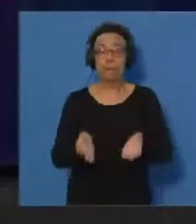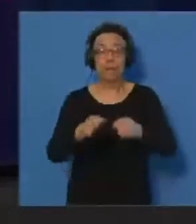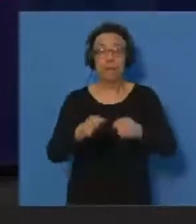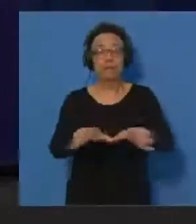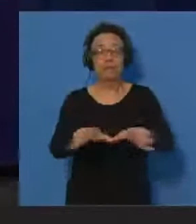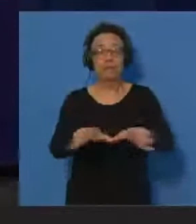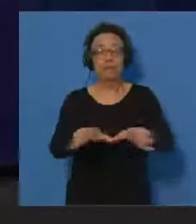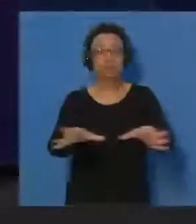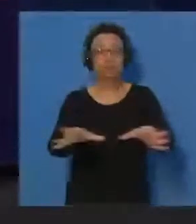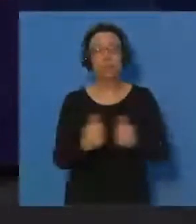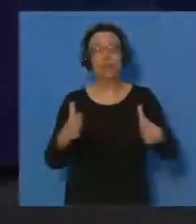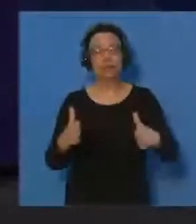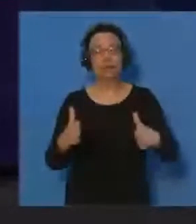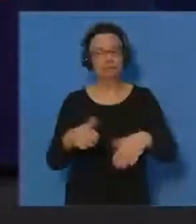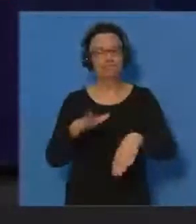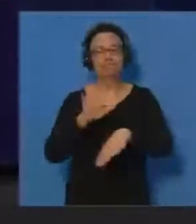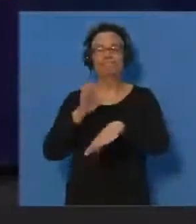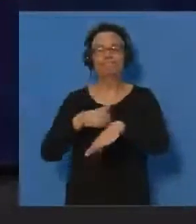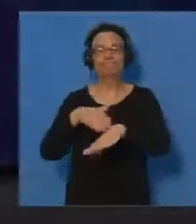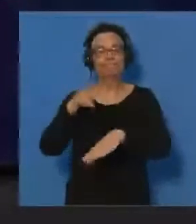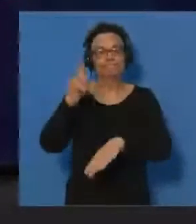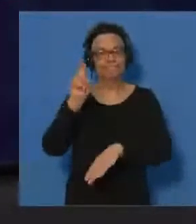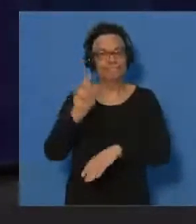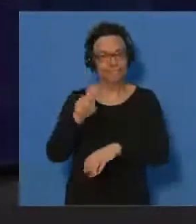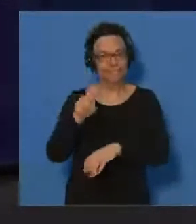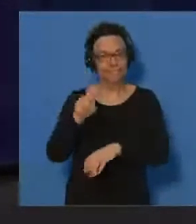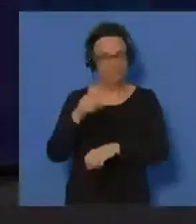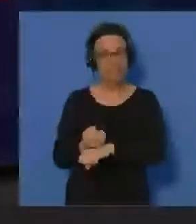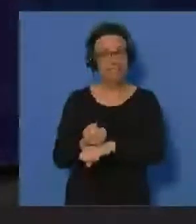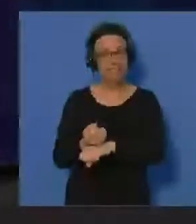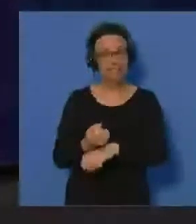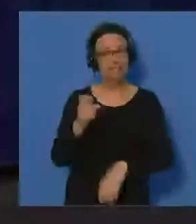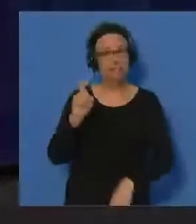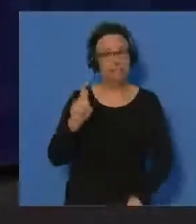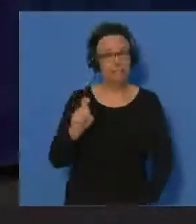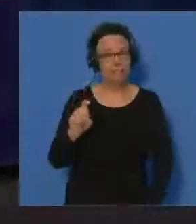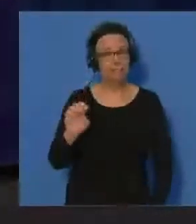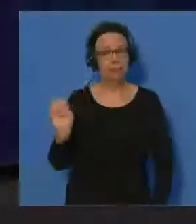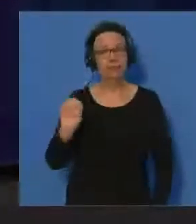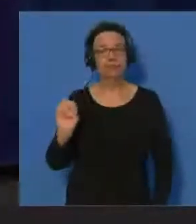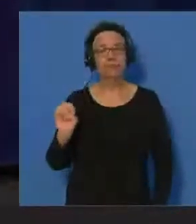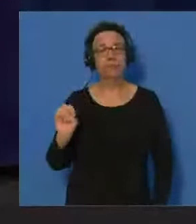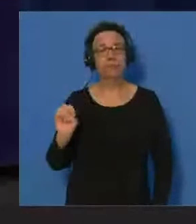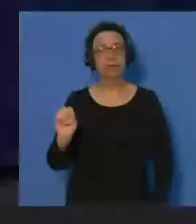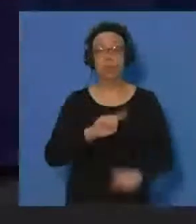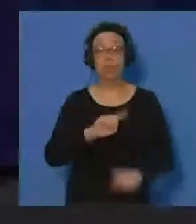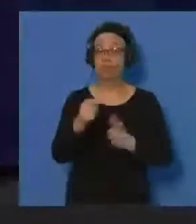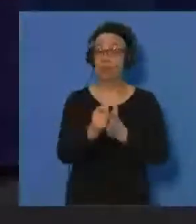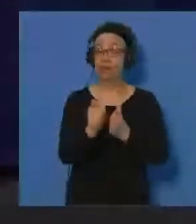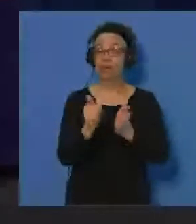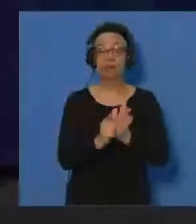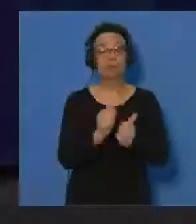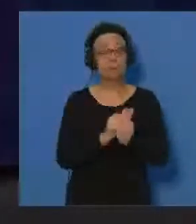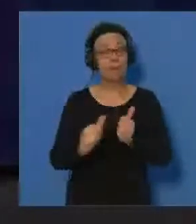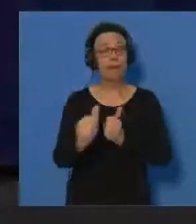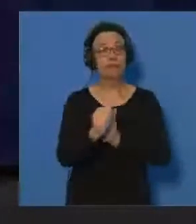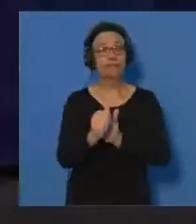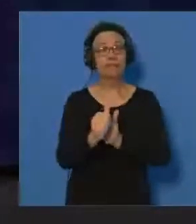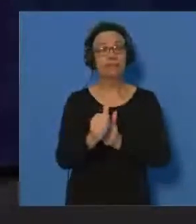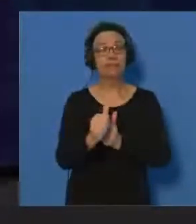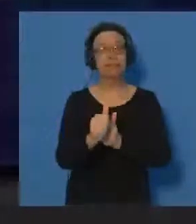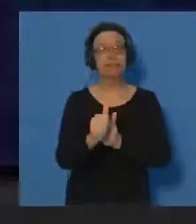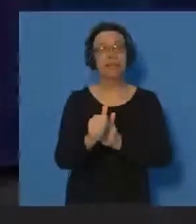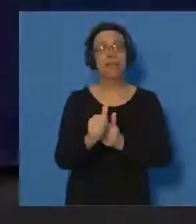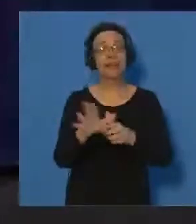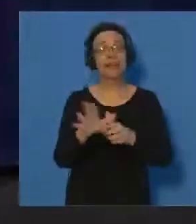declare a state of emergency. Once this amended law is drafted, passes both houses of the legislature, and